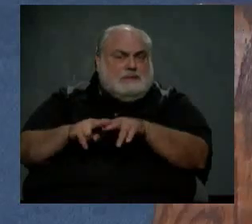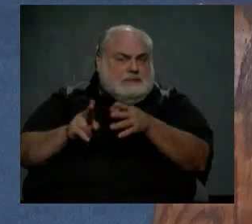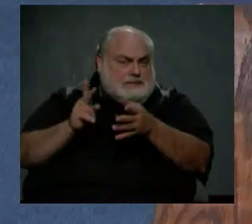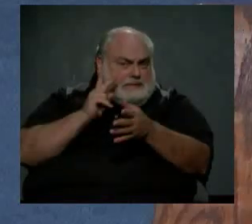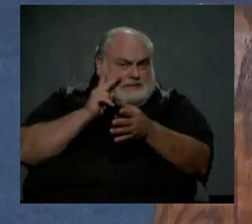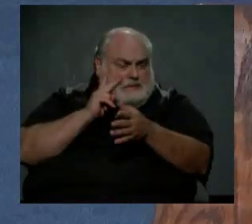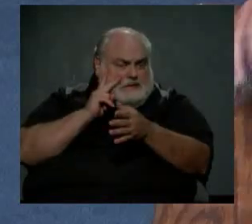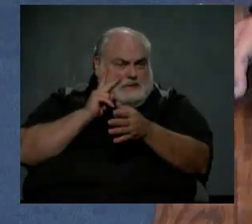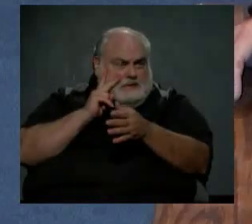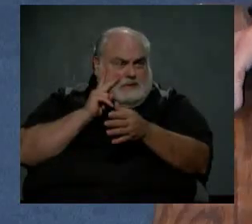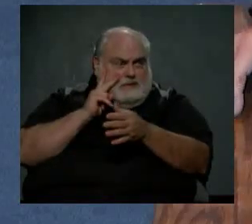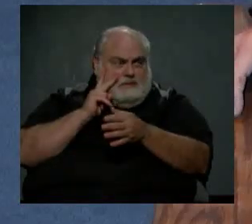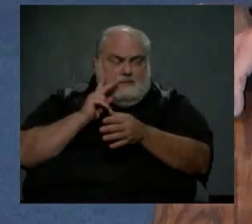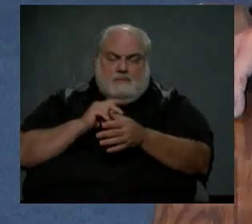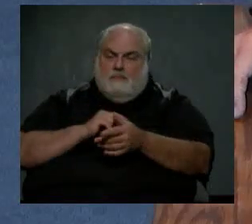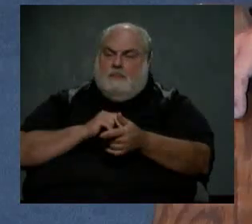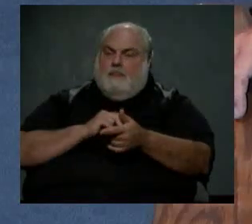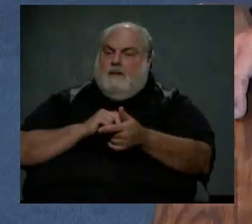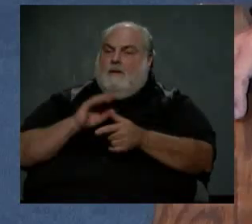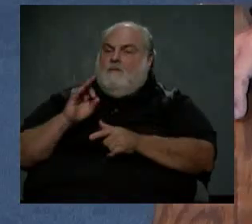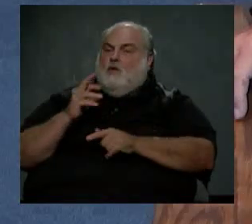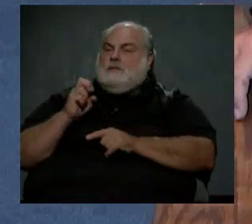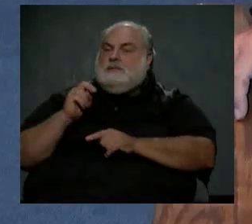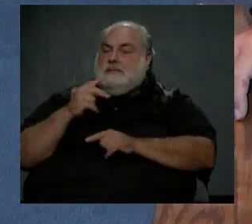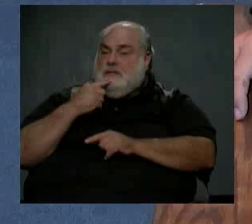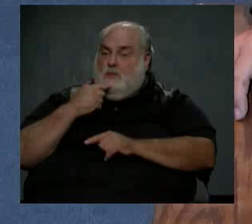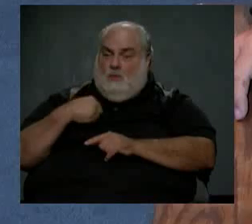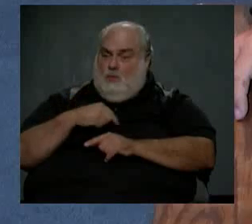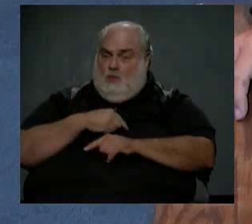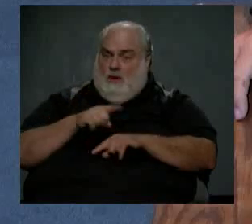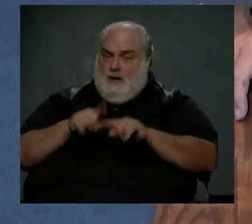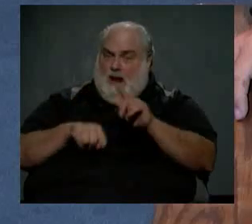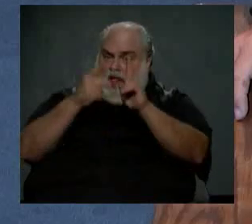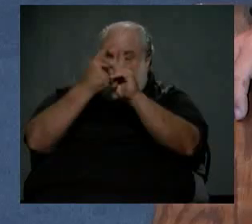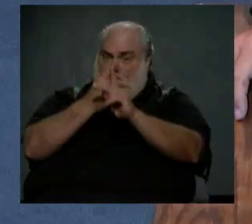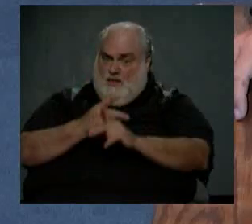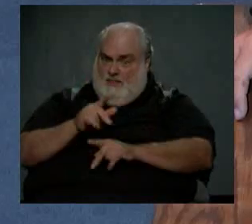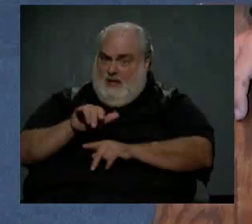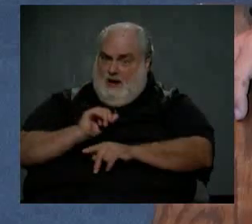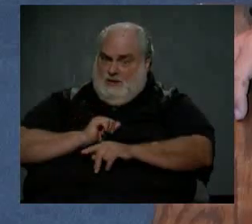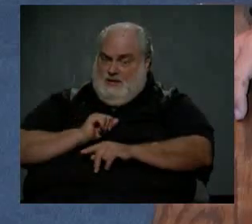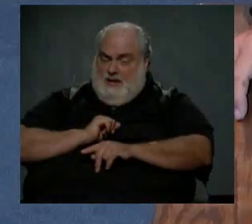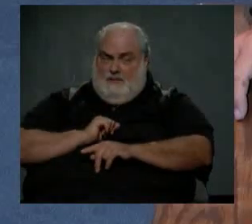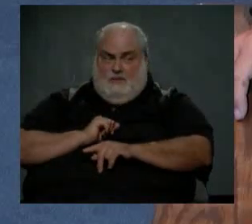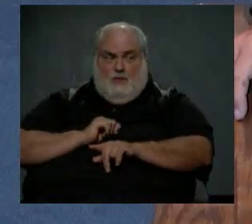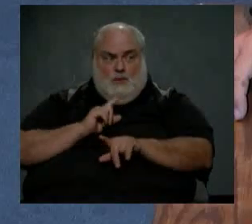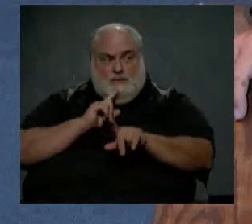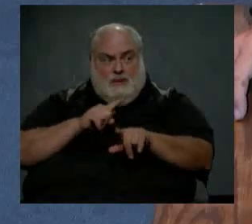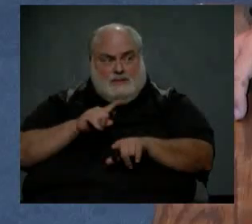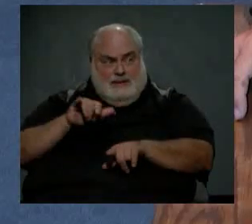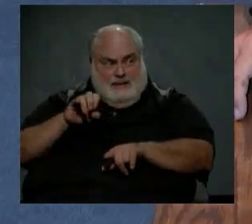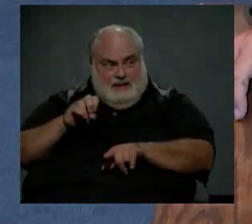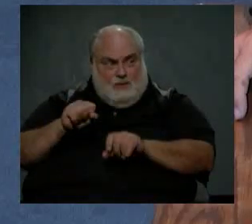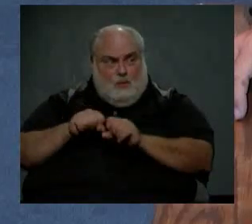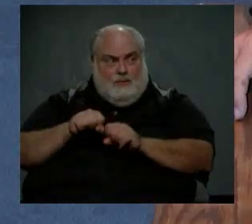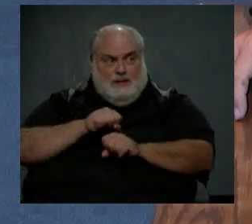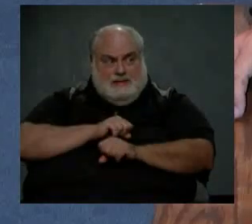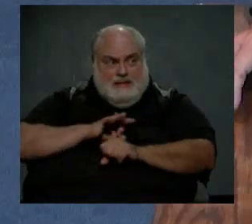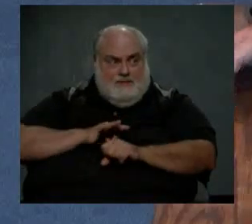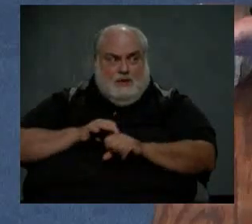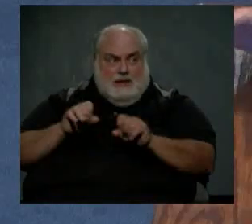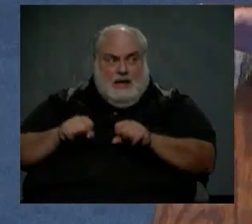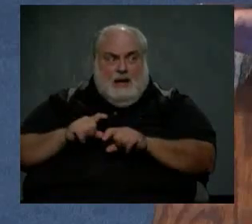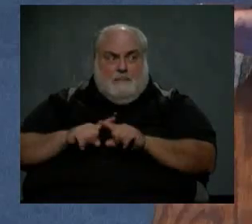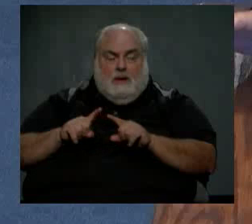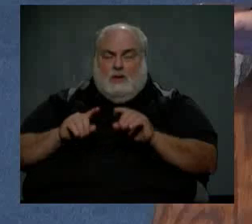We don't have the capacity to do that ourselves? Yes, sir. We can do that with staff we have. We don't